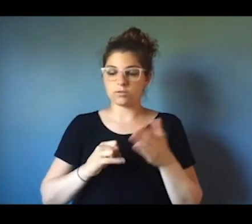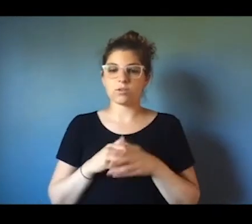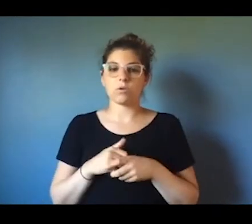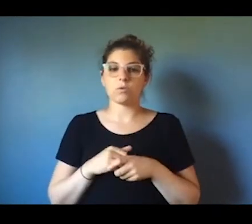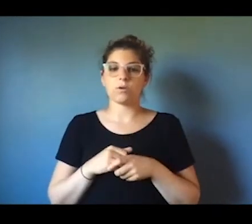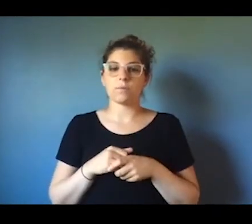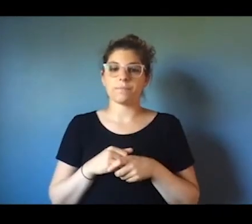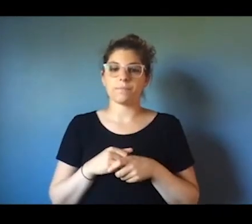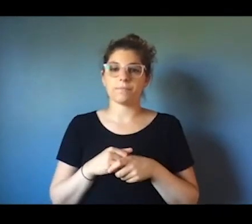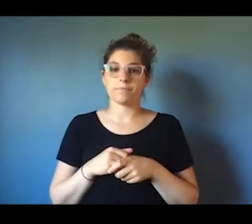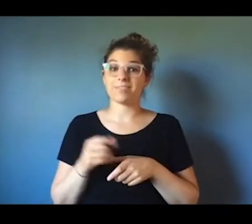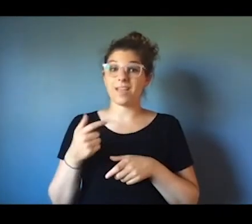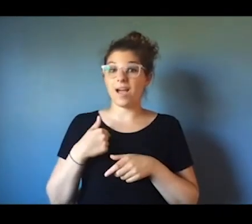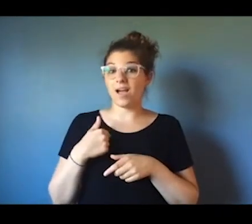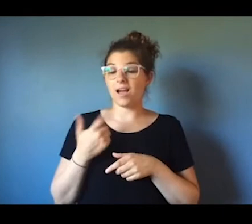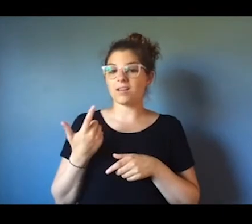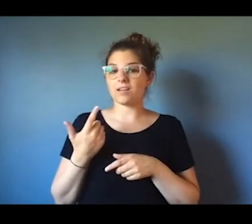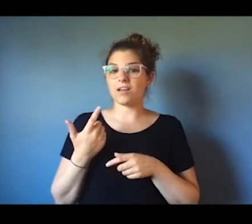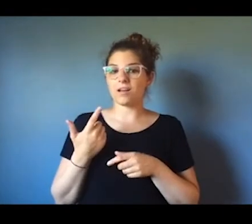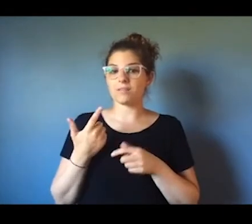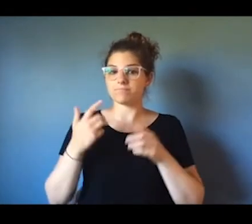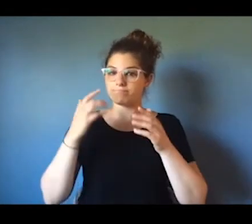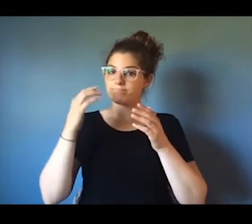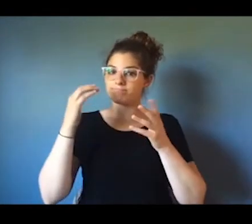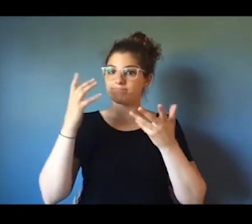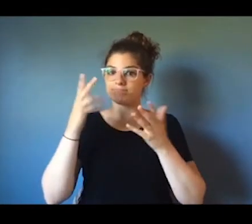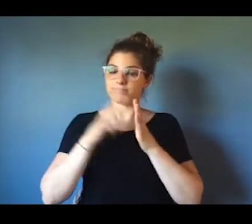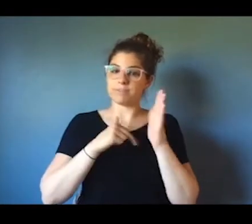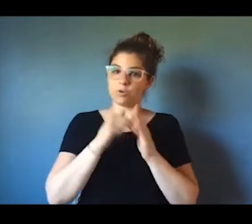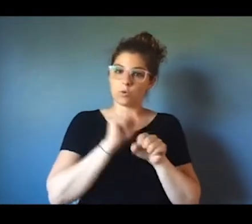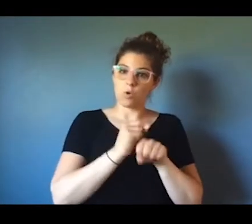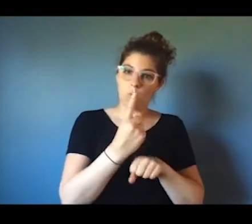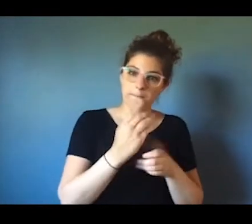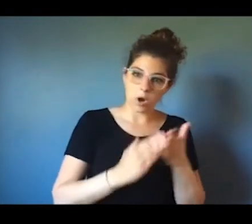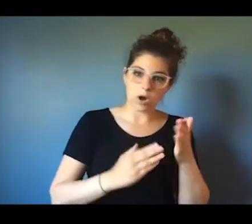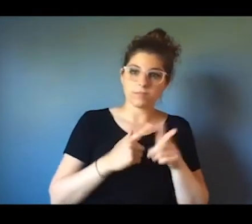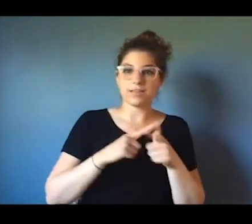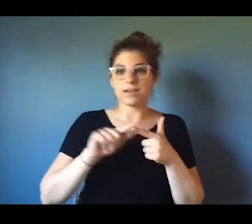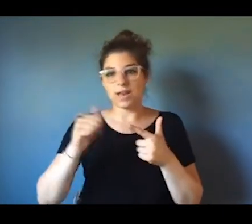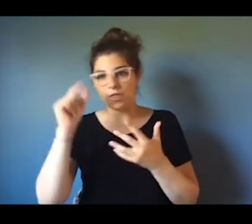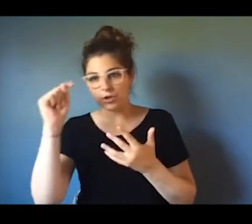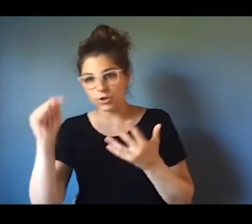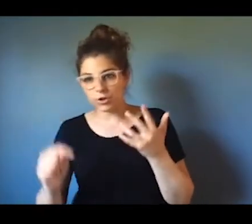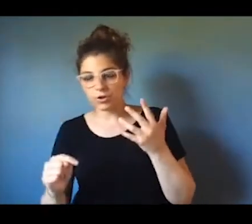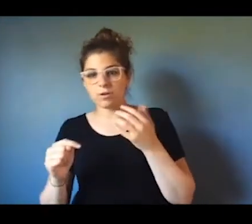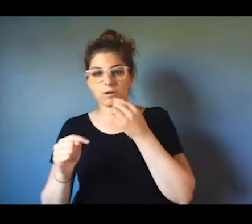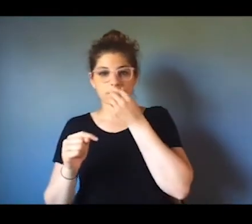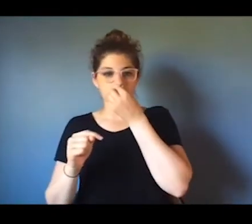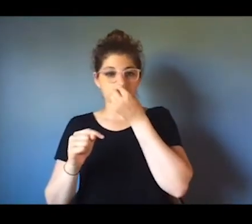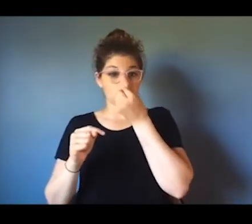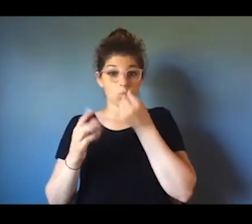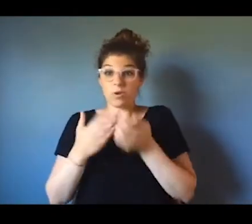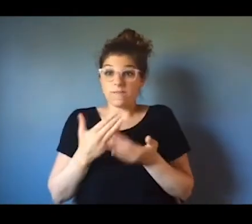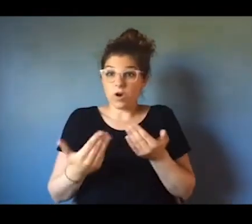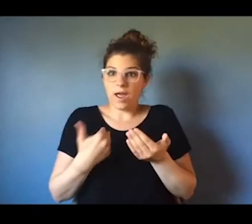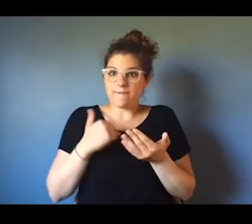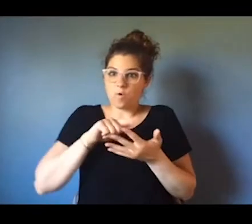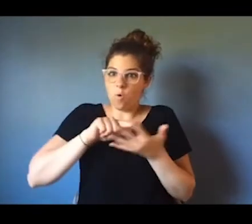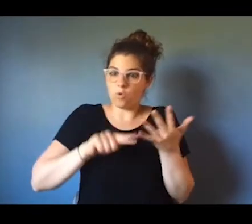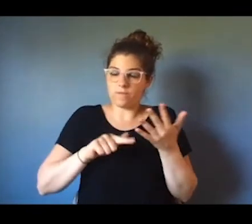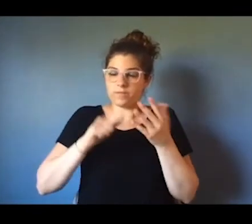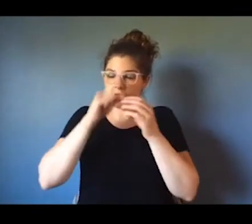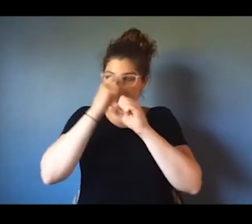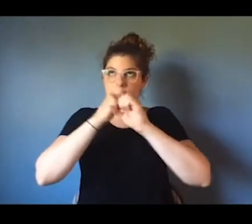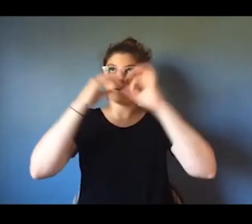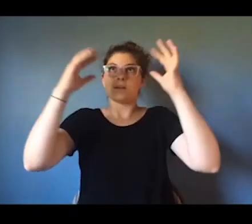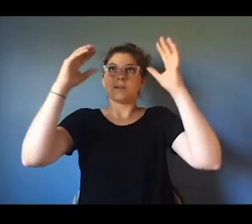art. So I come up with a way to be able to paint so that I'm working on one part, then another and another. And so